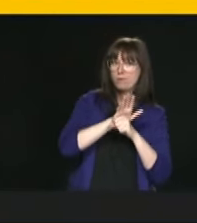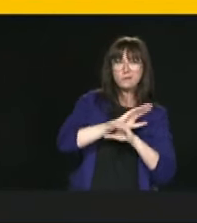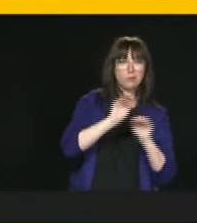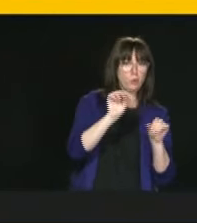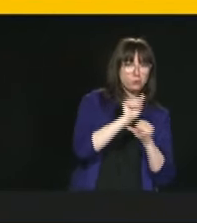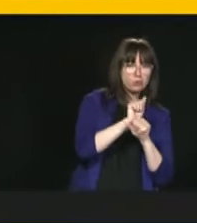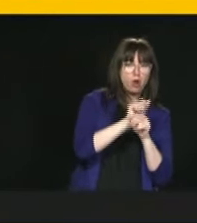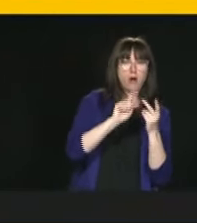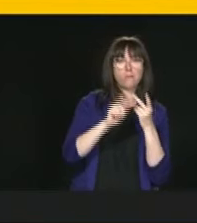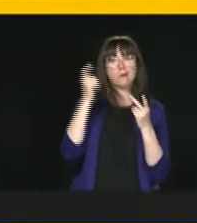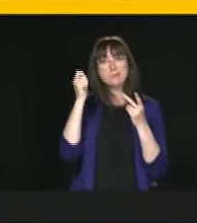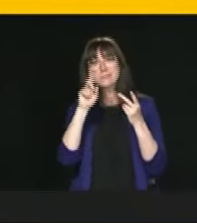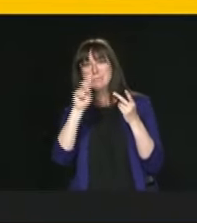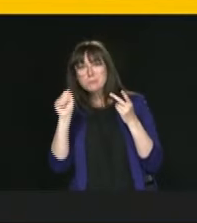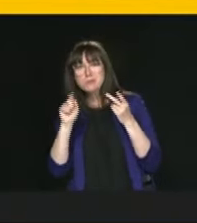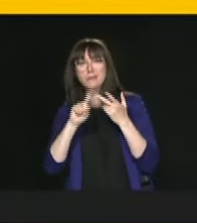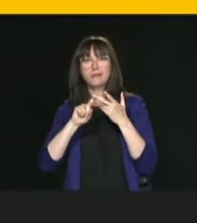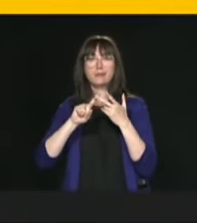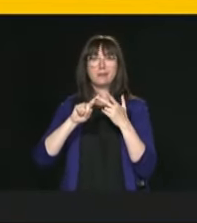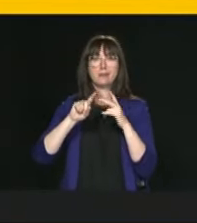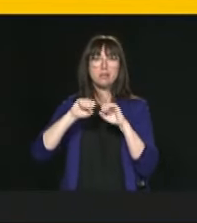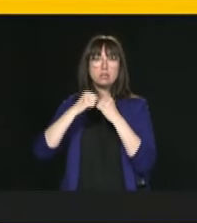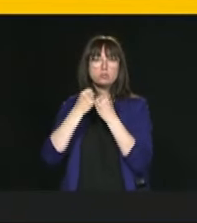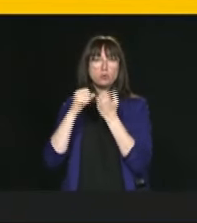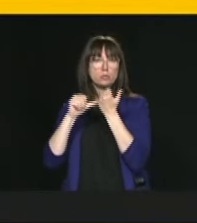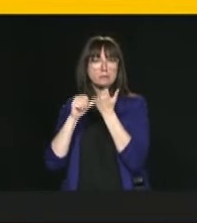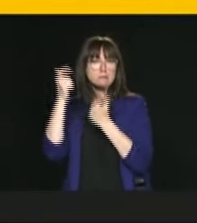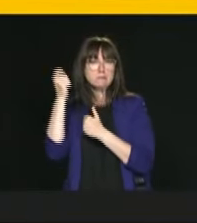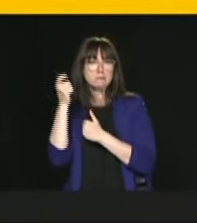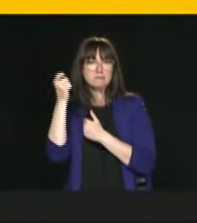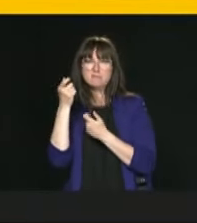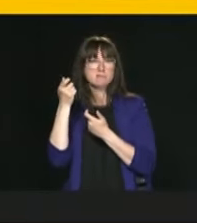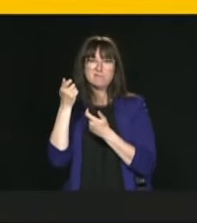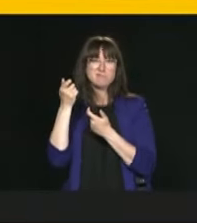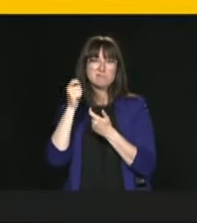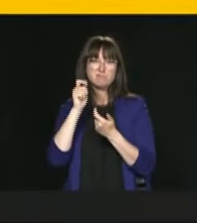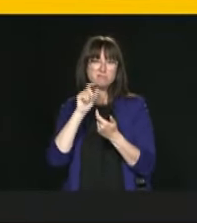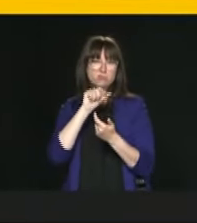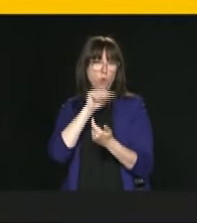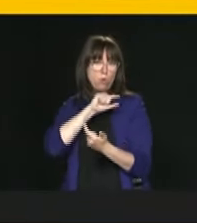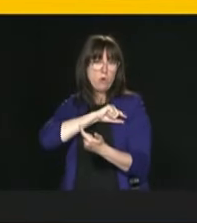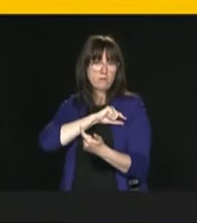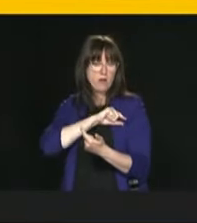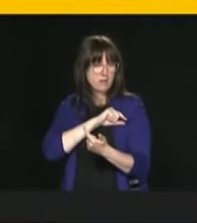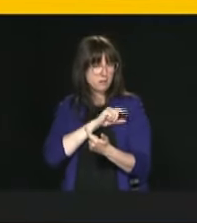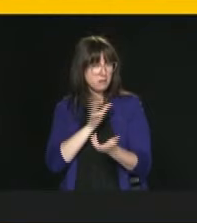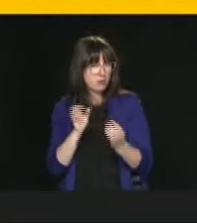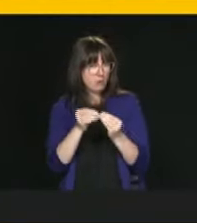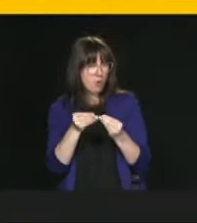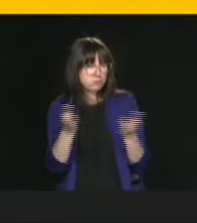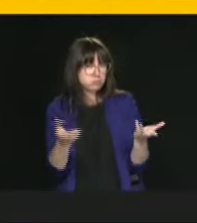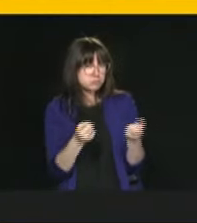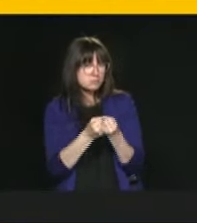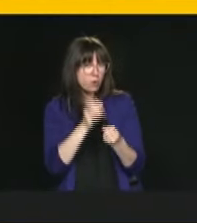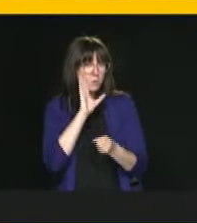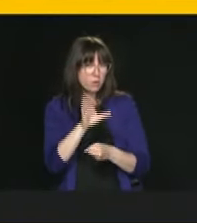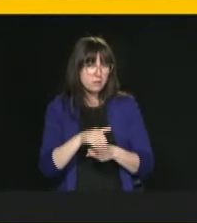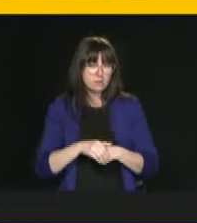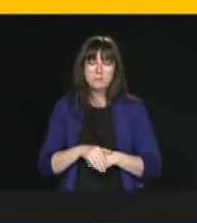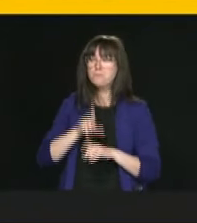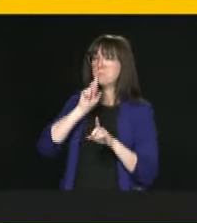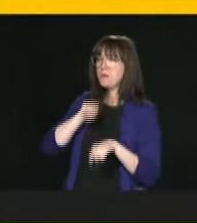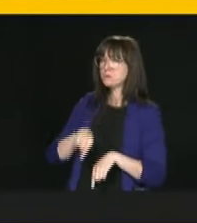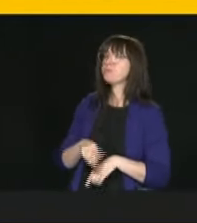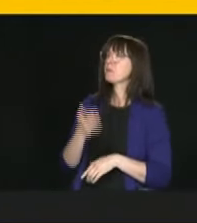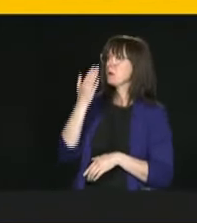on disability or social assistance, they're all left out. Will help be coming for them? We know that it's been important to get help